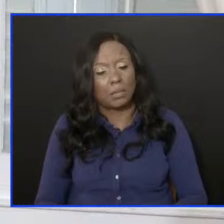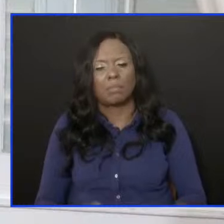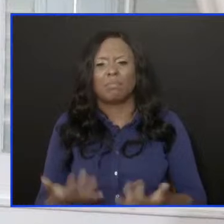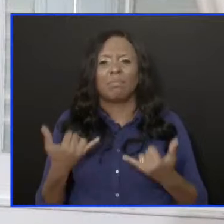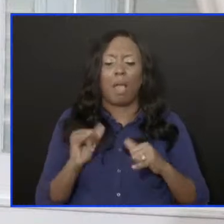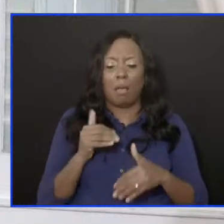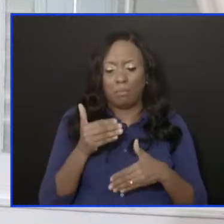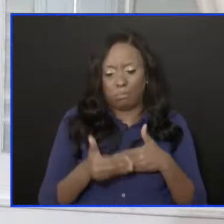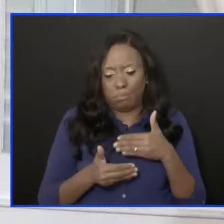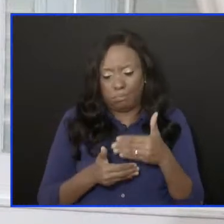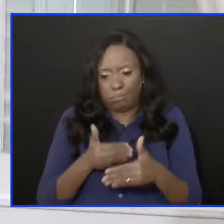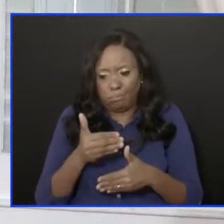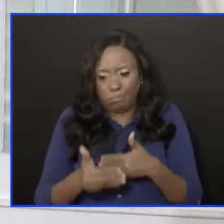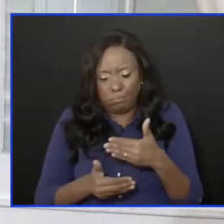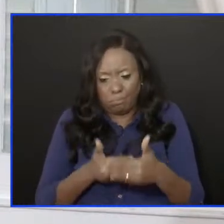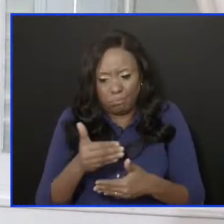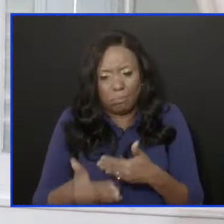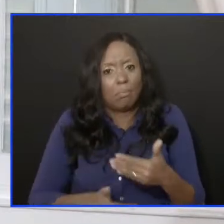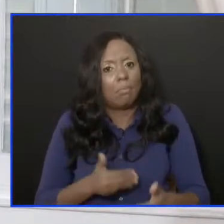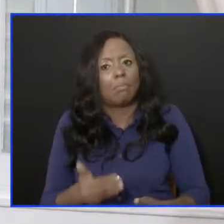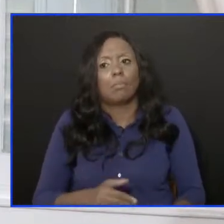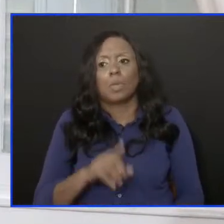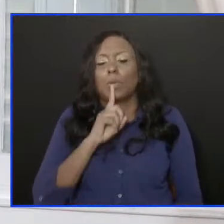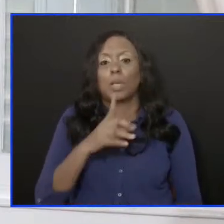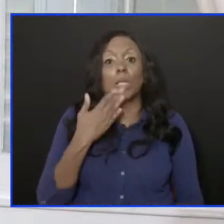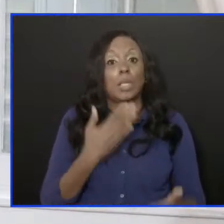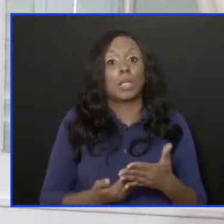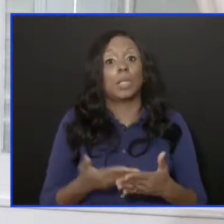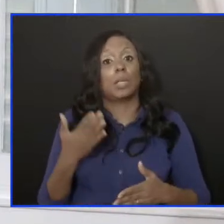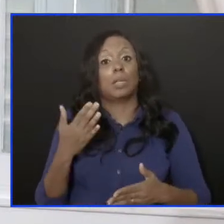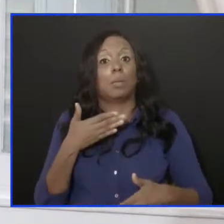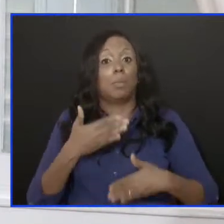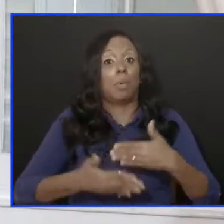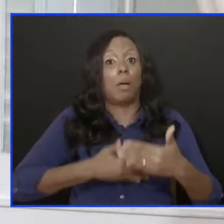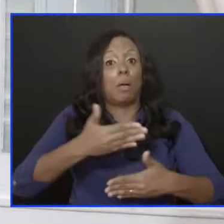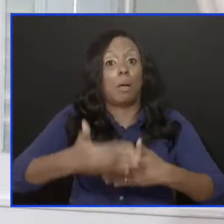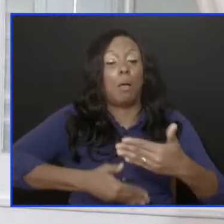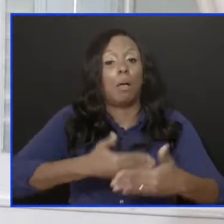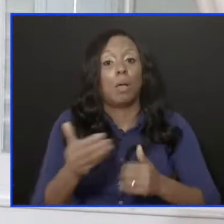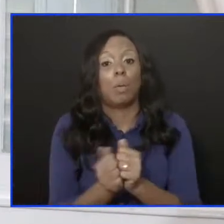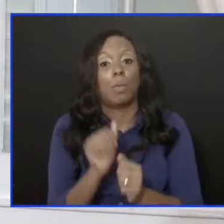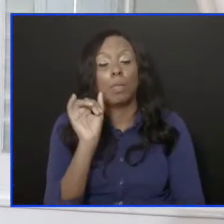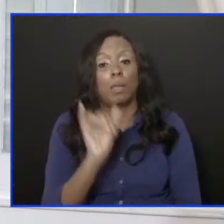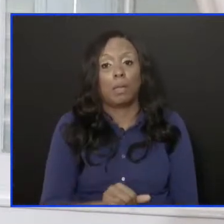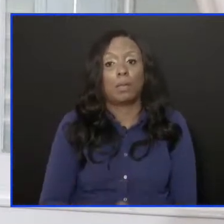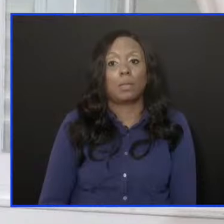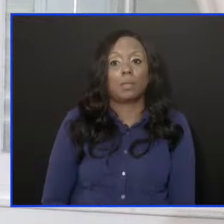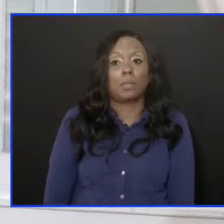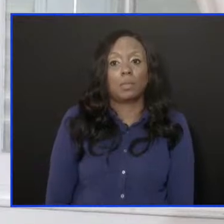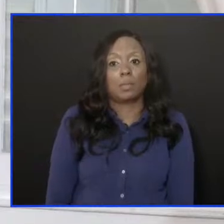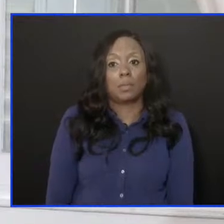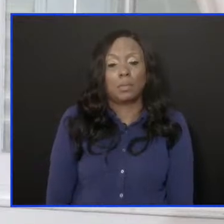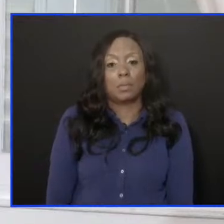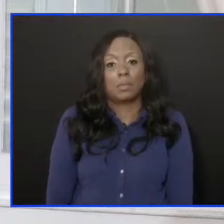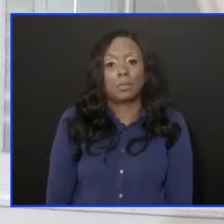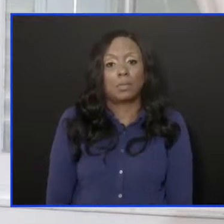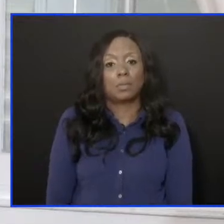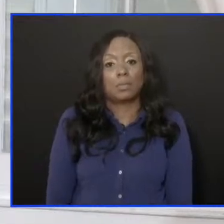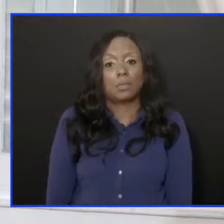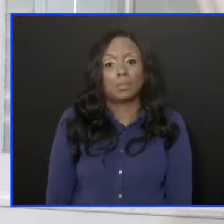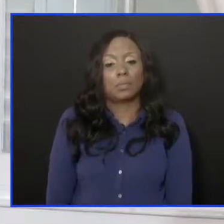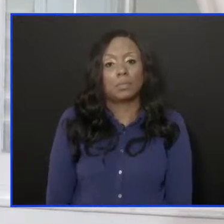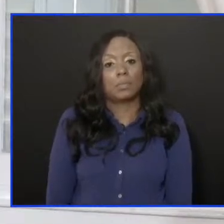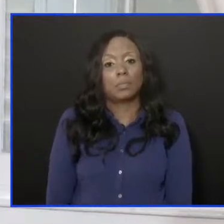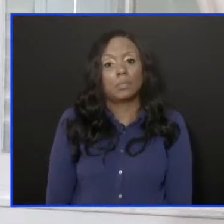in progress, and we have made some significant progress in this regard, definitely. But we still have